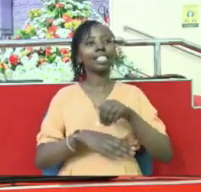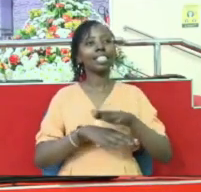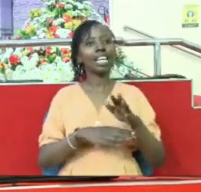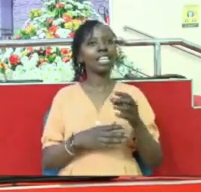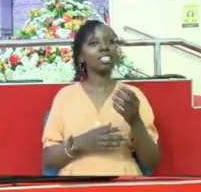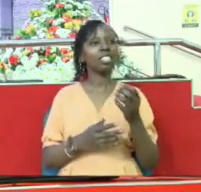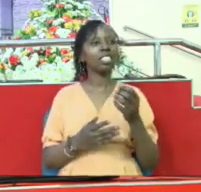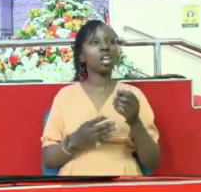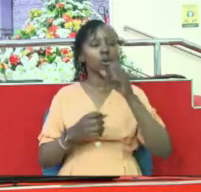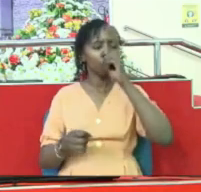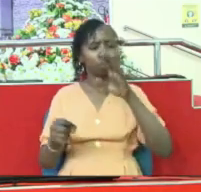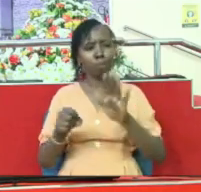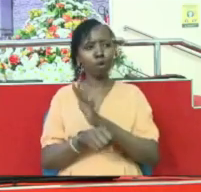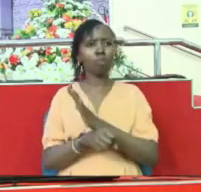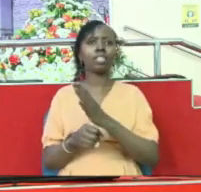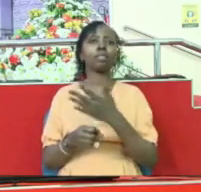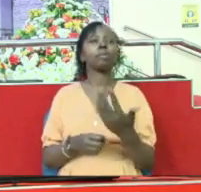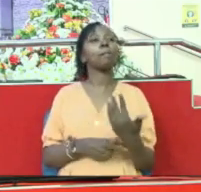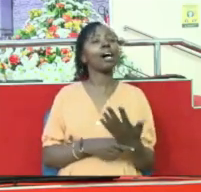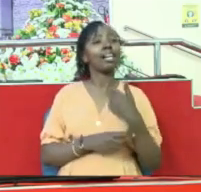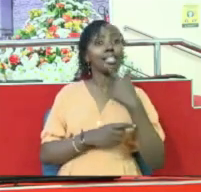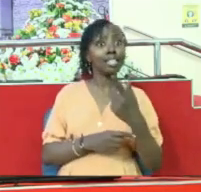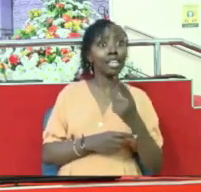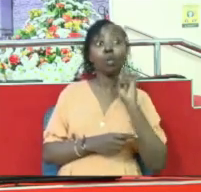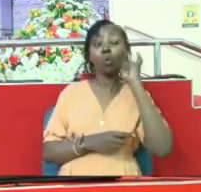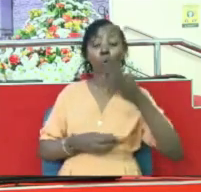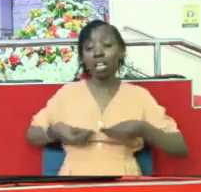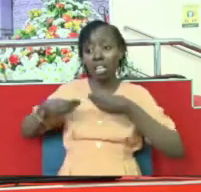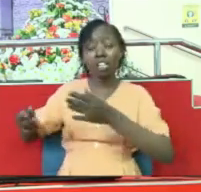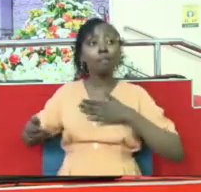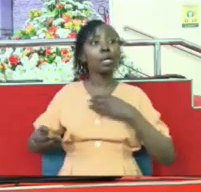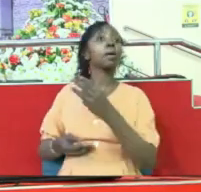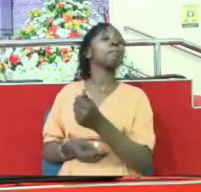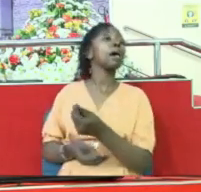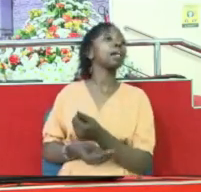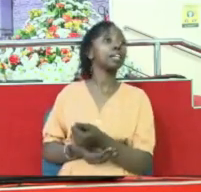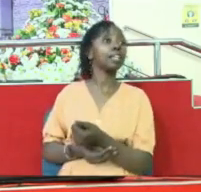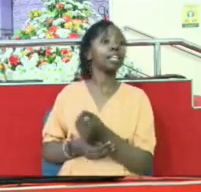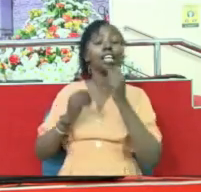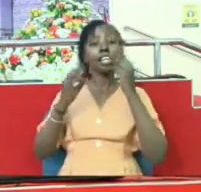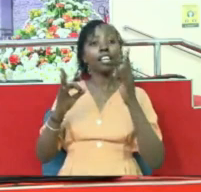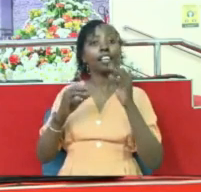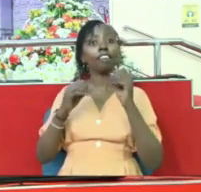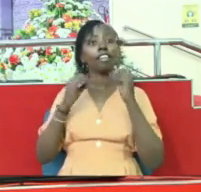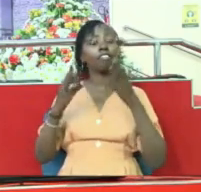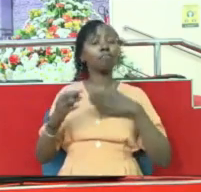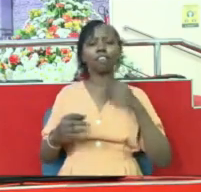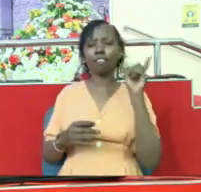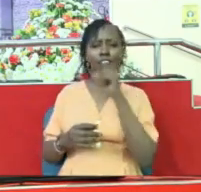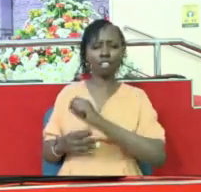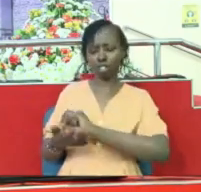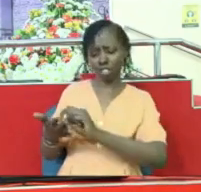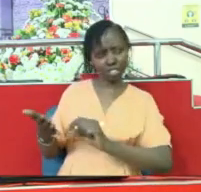promissory note. Kuniambia hizo pesa atanipatia. To say that that nikisign hiyo mimi. If you sign, kwa niaba ya kanisa. I will give you